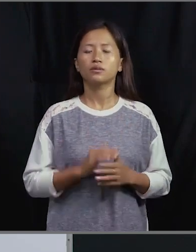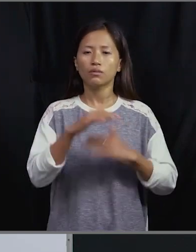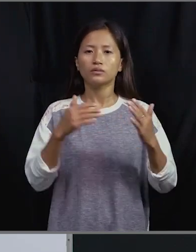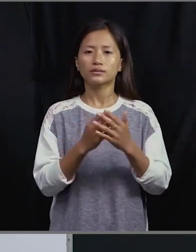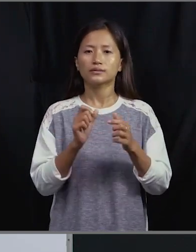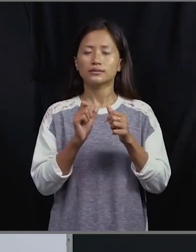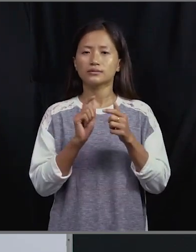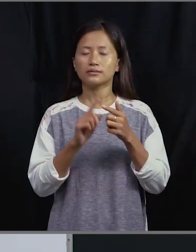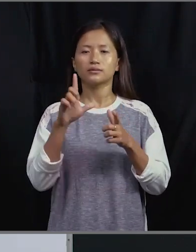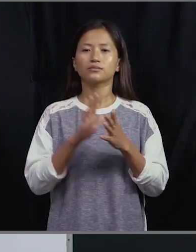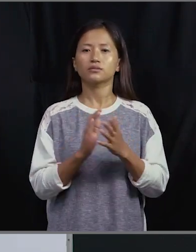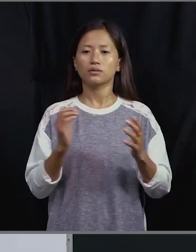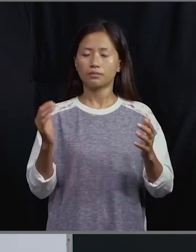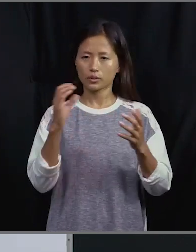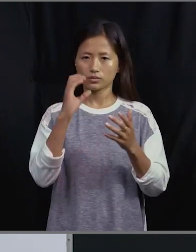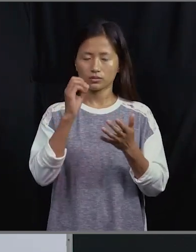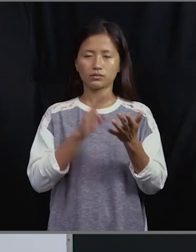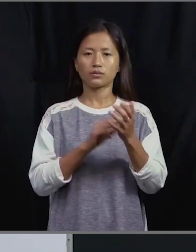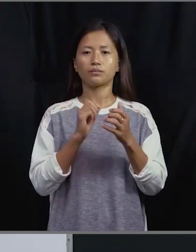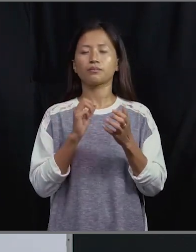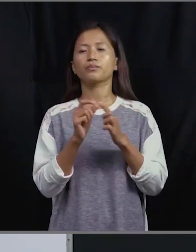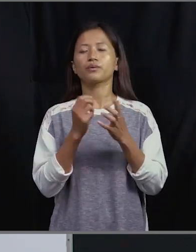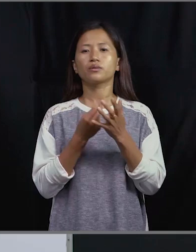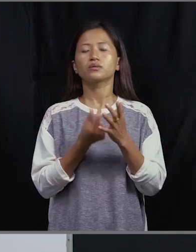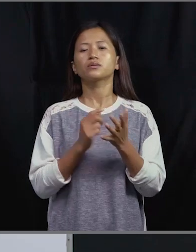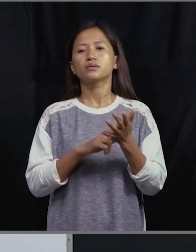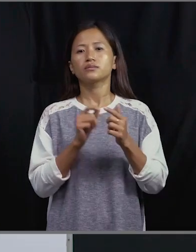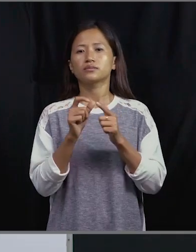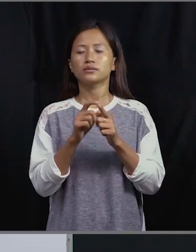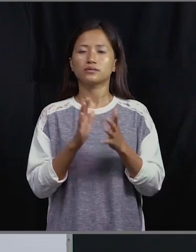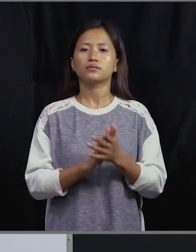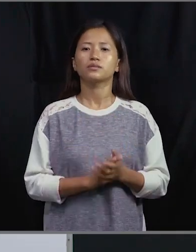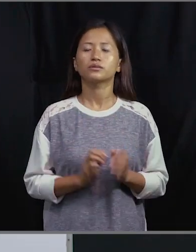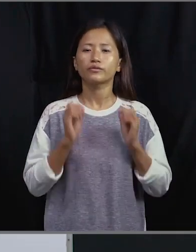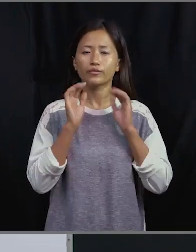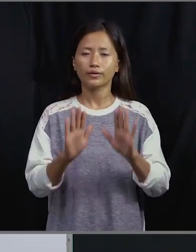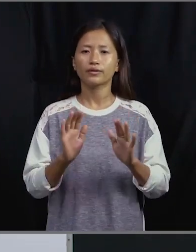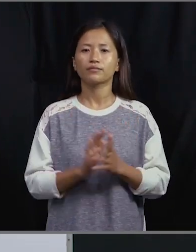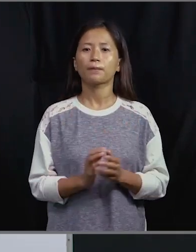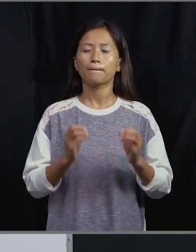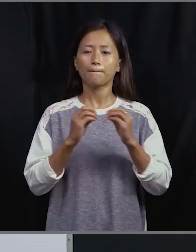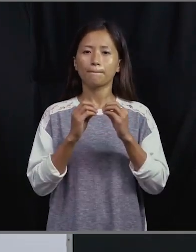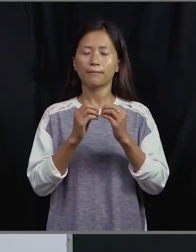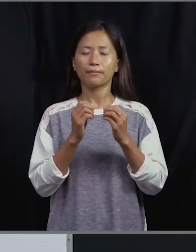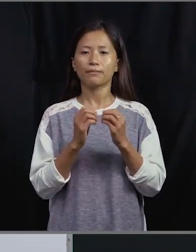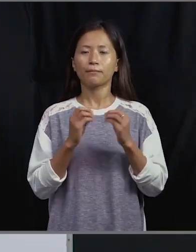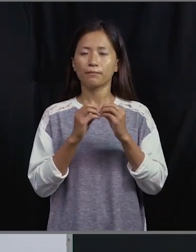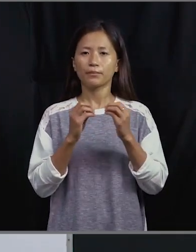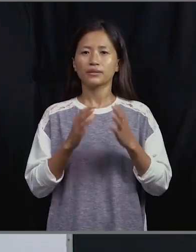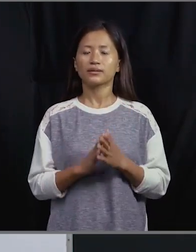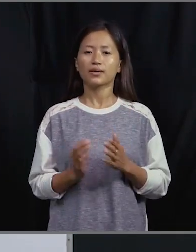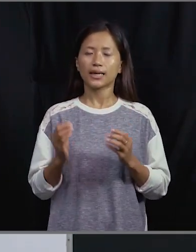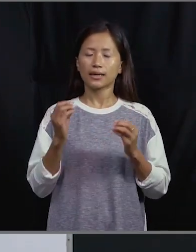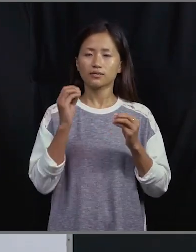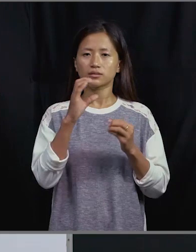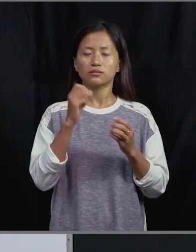elements present in a molecule of the compound. So if we have benzene contains